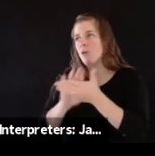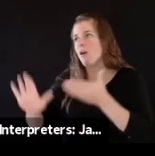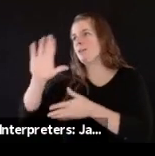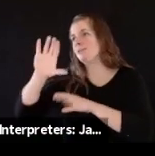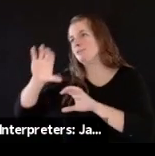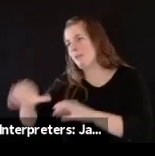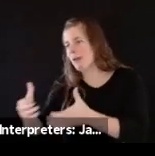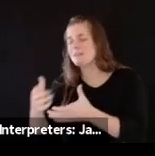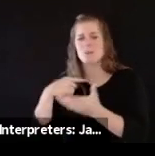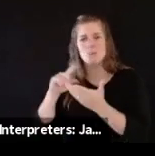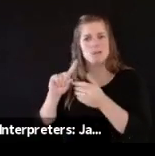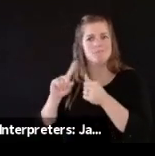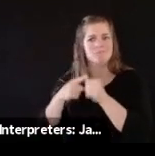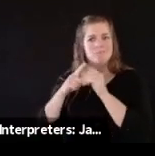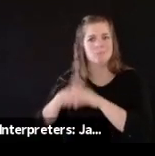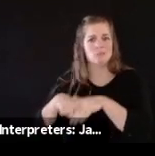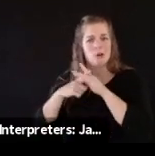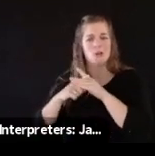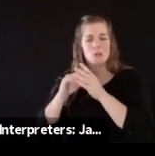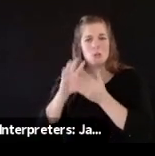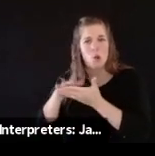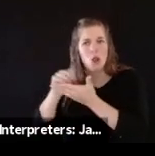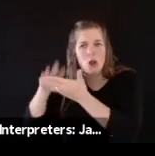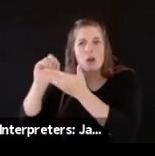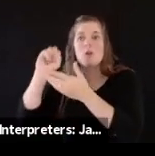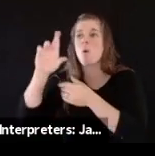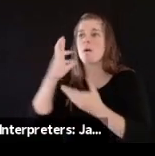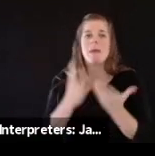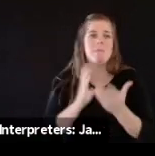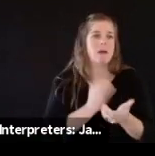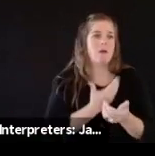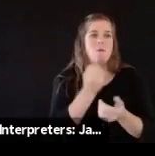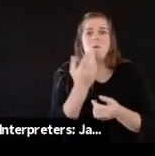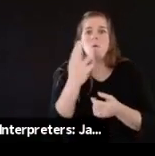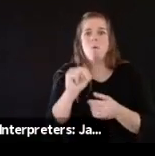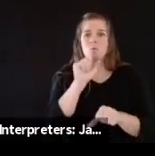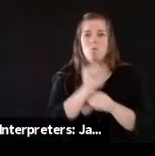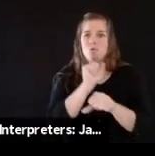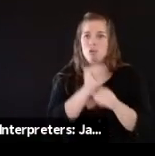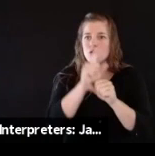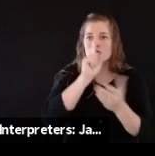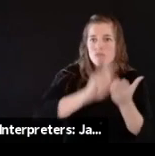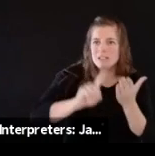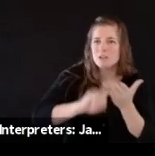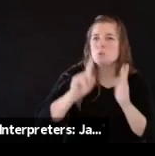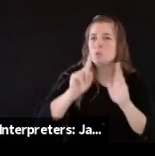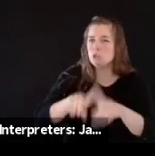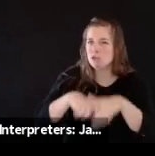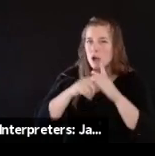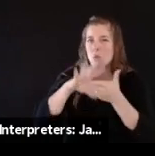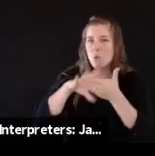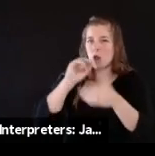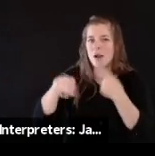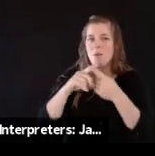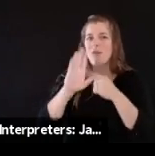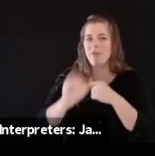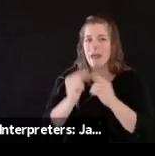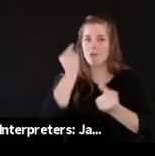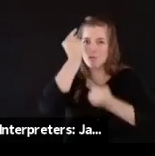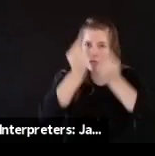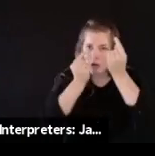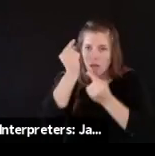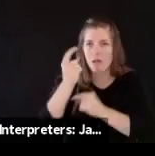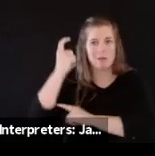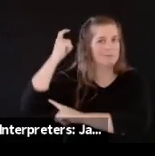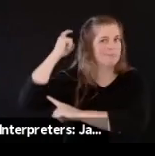or as we started to do our own work and research. So I wanted to share that there was a great article that